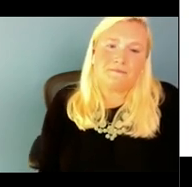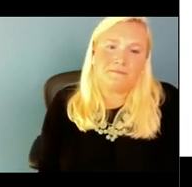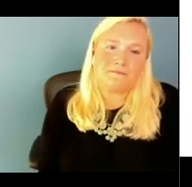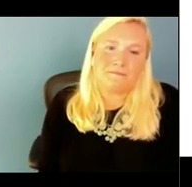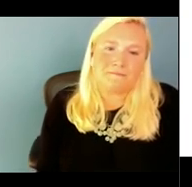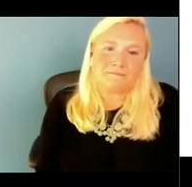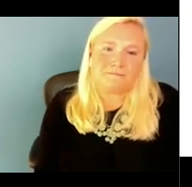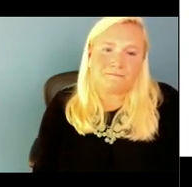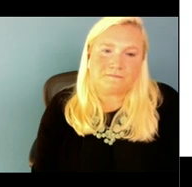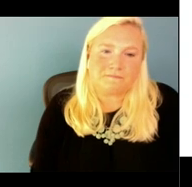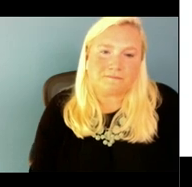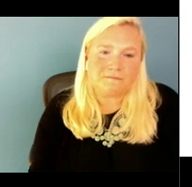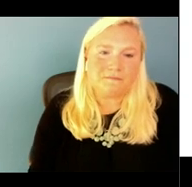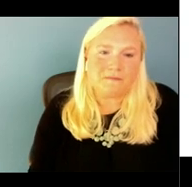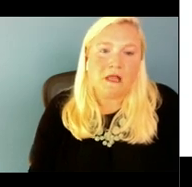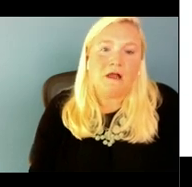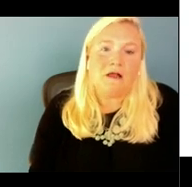Martha, you want to take this one?